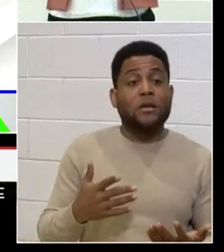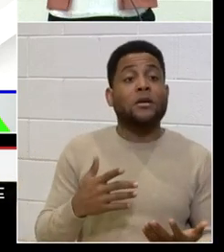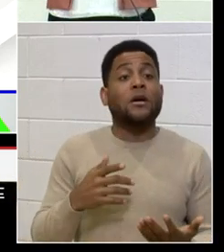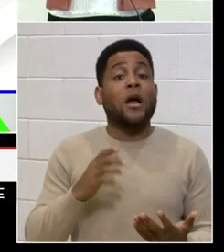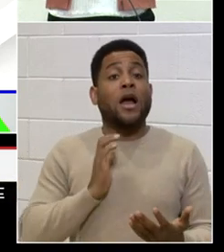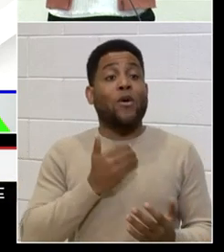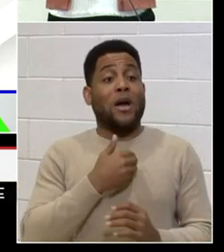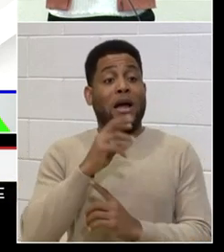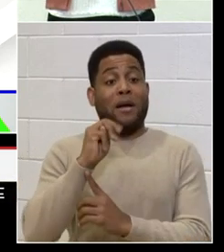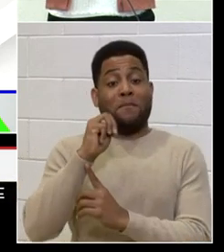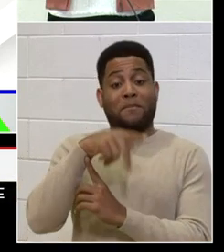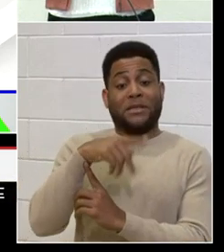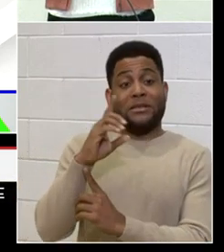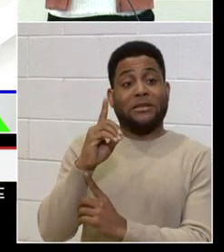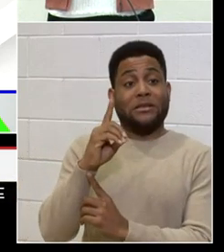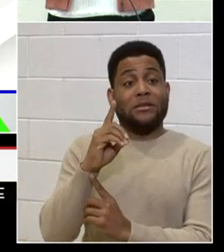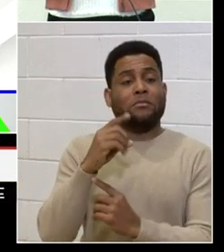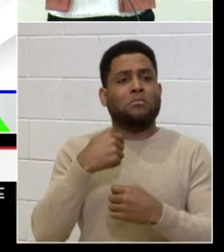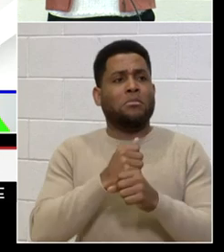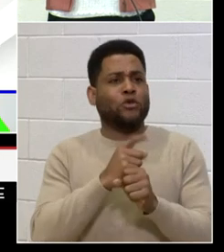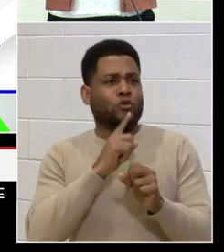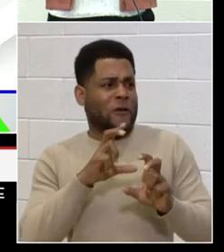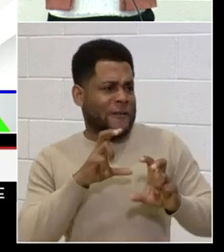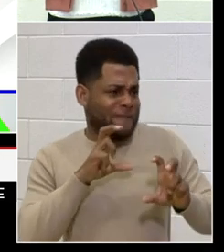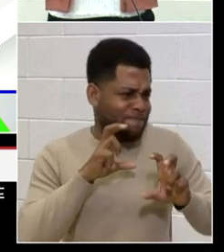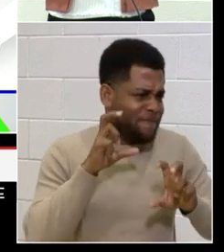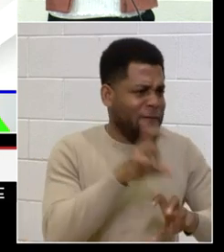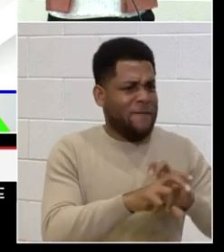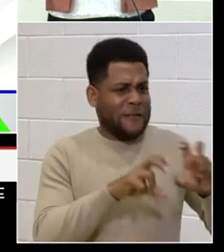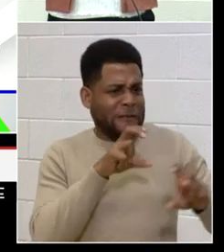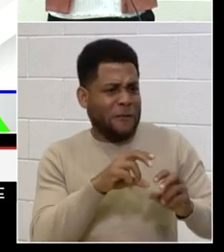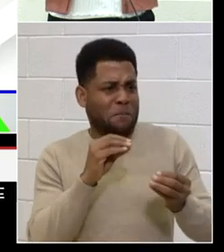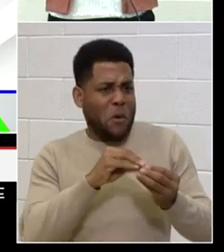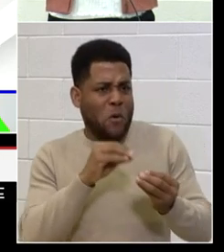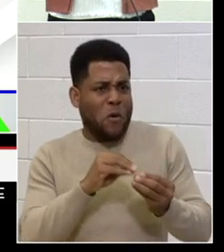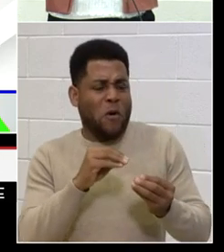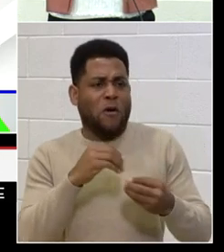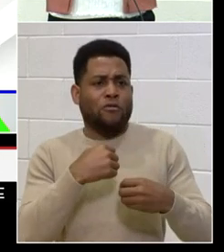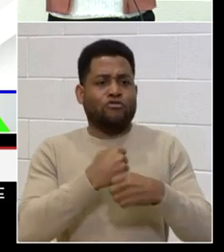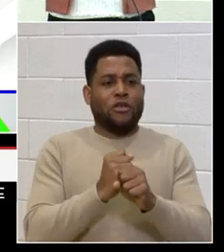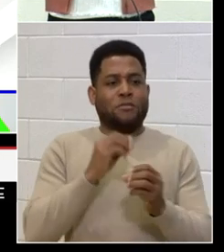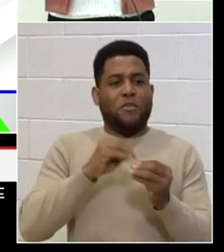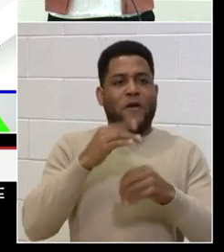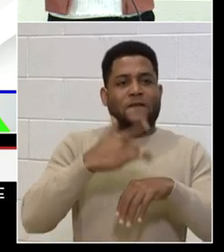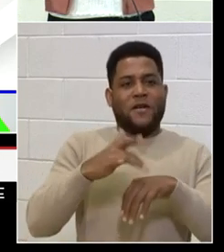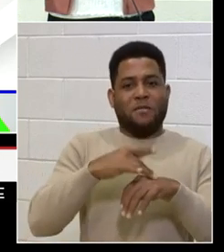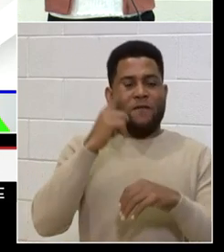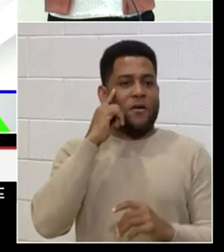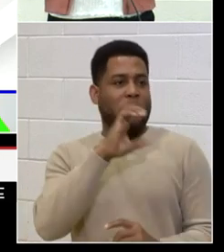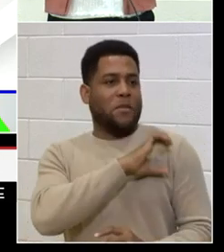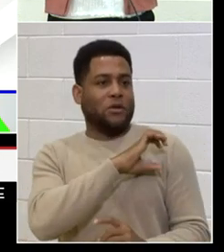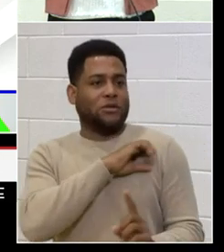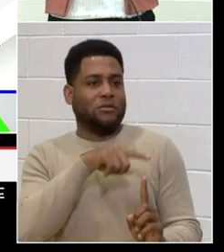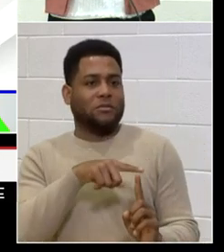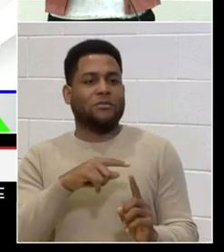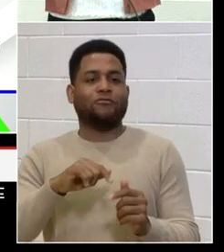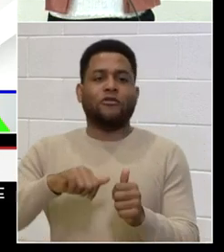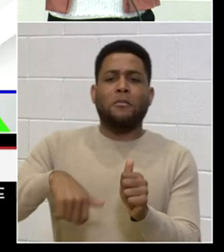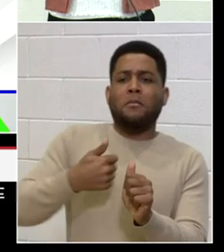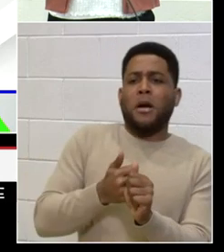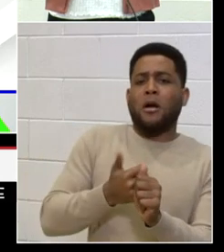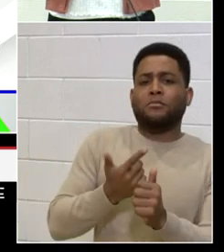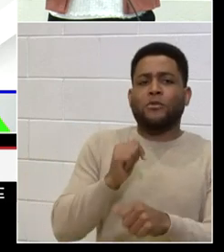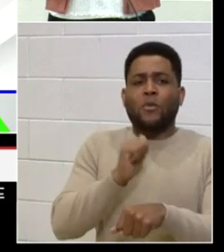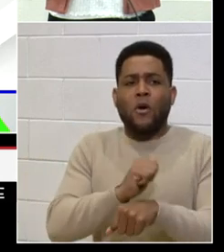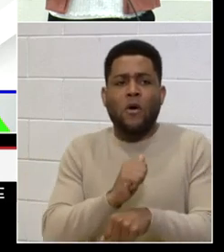This frees up officers who would otherwise be sort of behind the scenes, who can get out on the streets and help solve crimes.